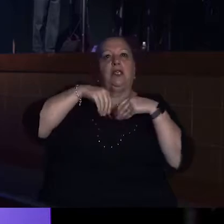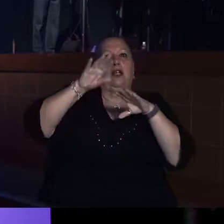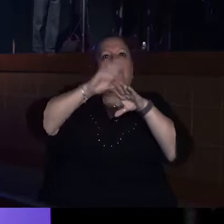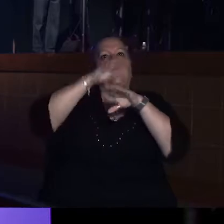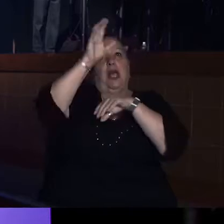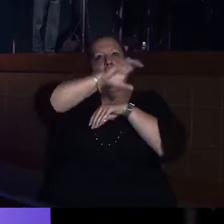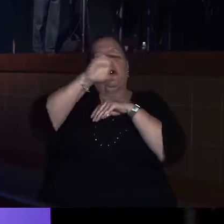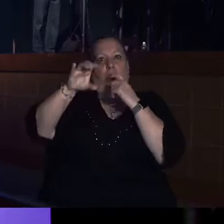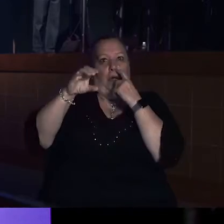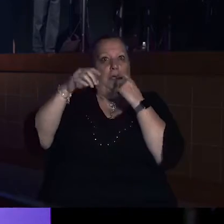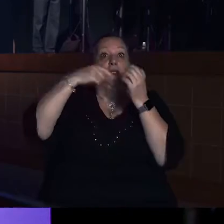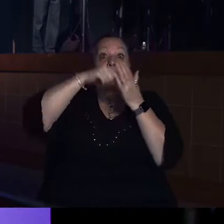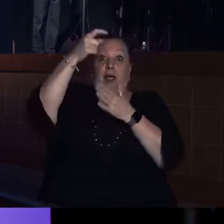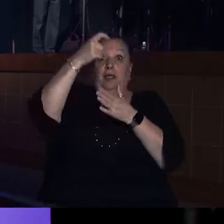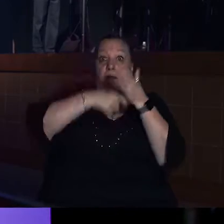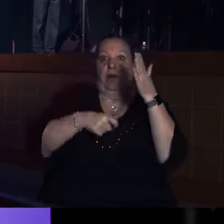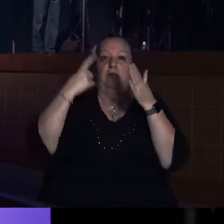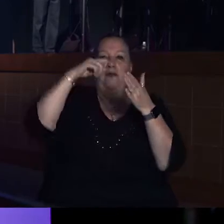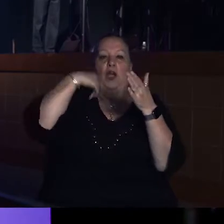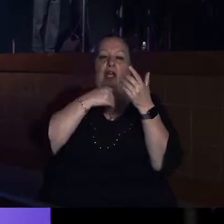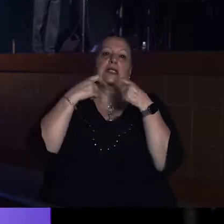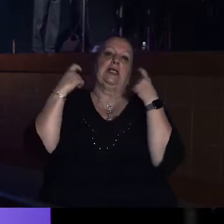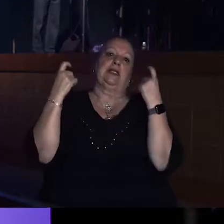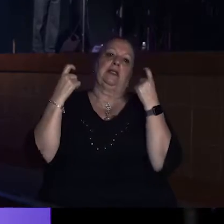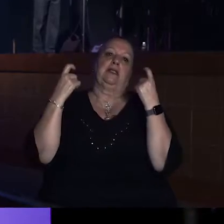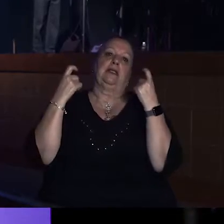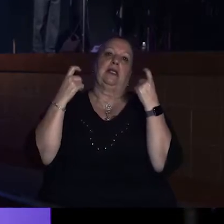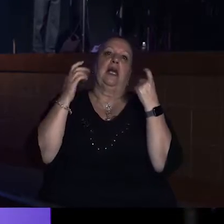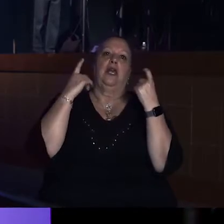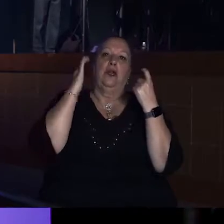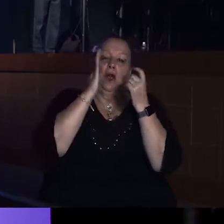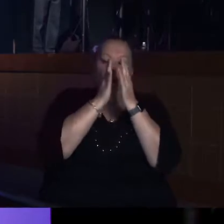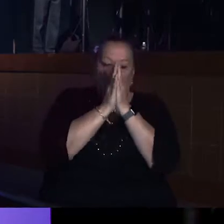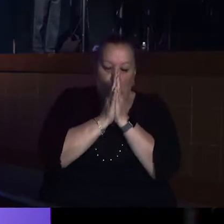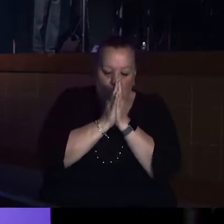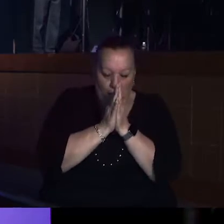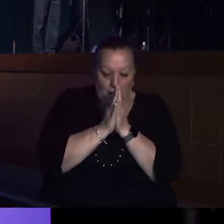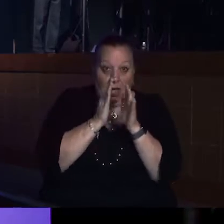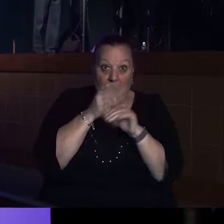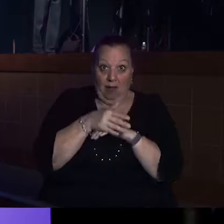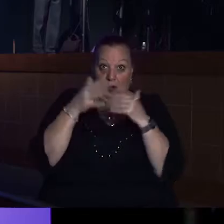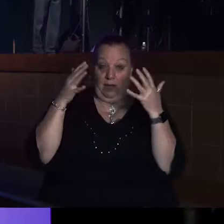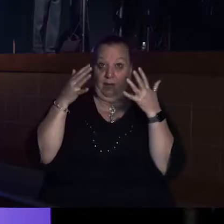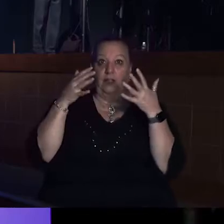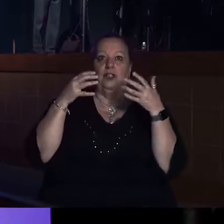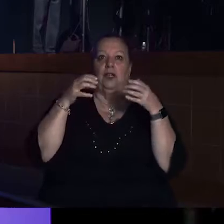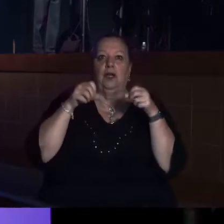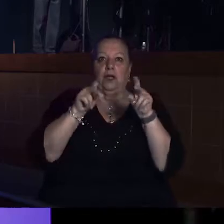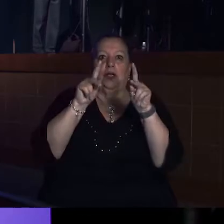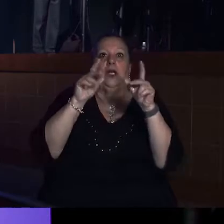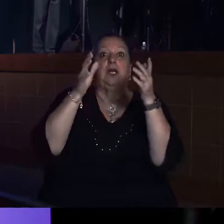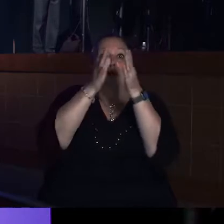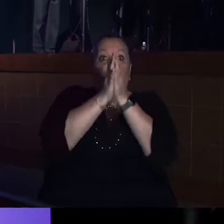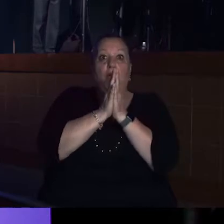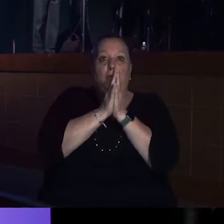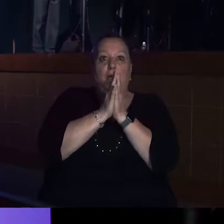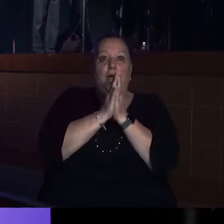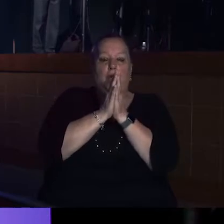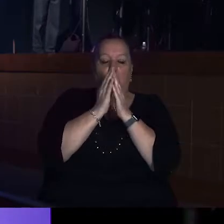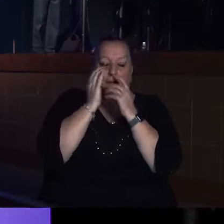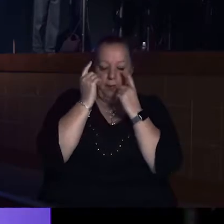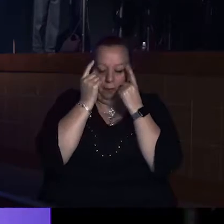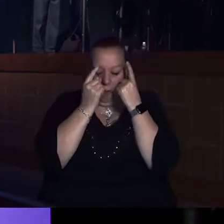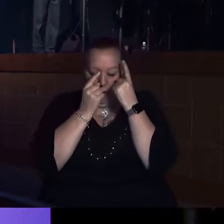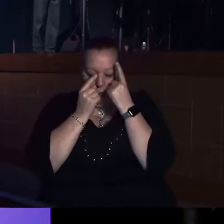cross, to pay the penalty for our sins. So I'm going to pray. And after I've had a chance to pray, we're going to meditate.